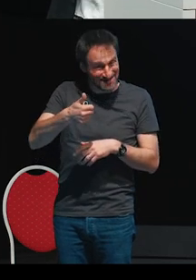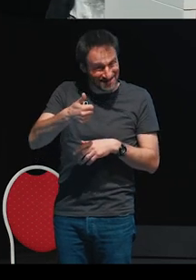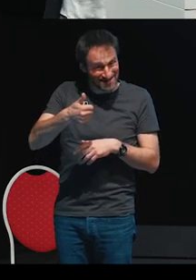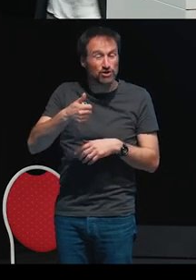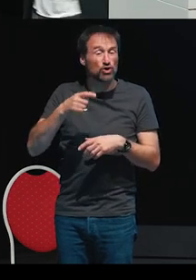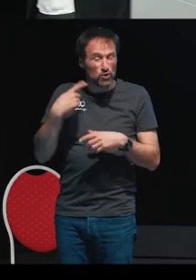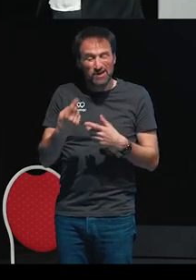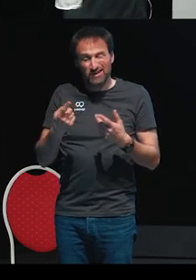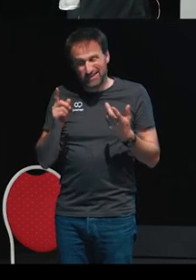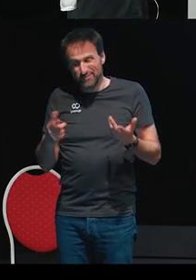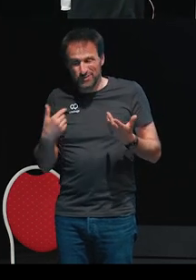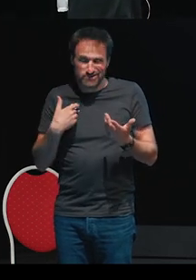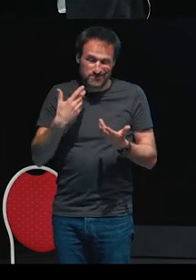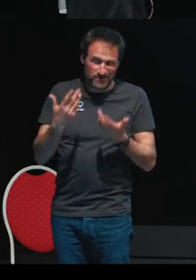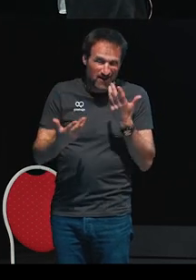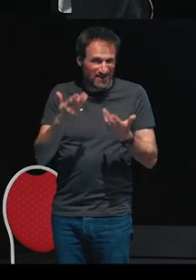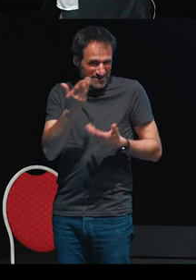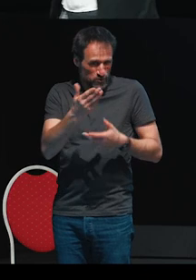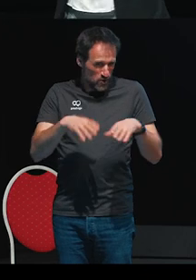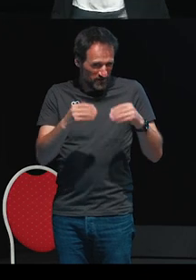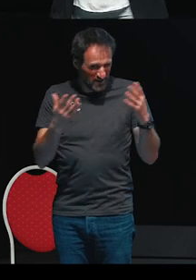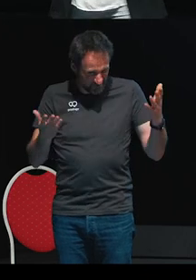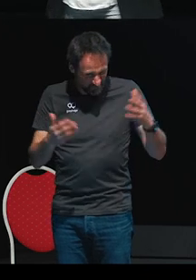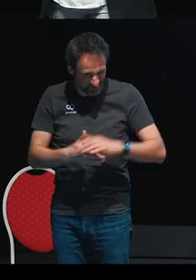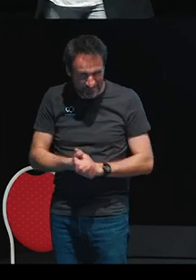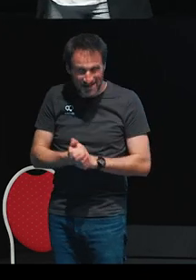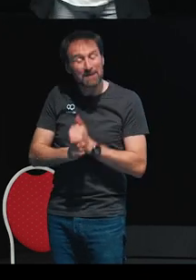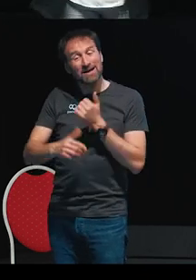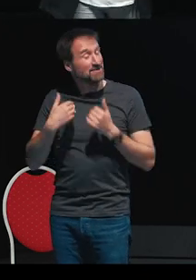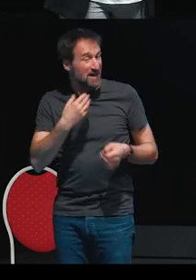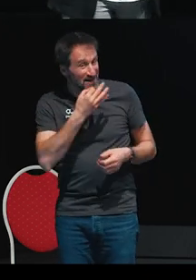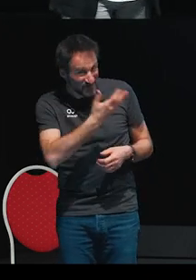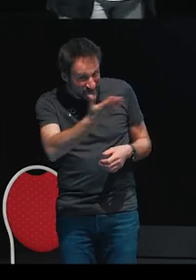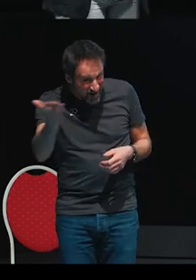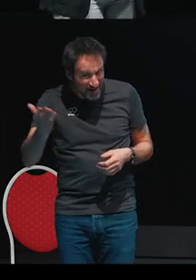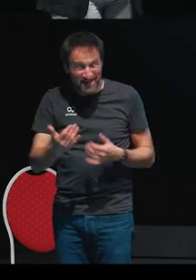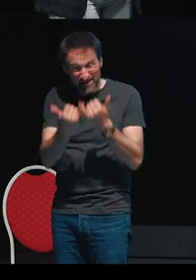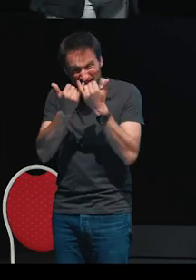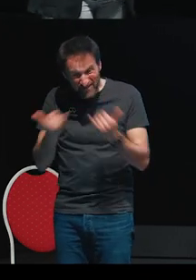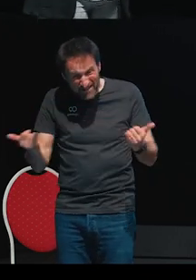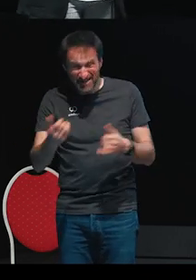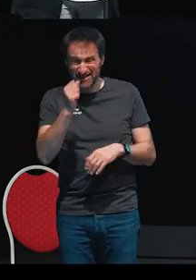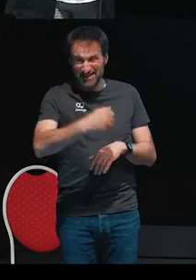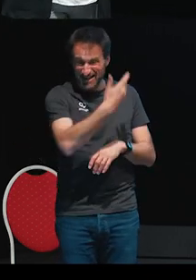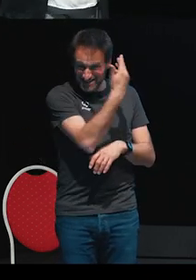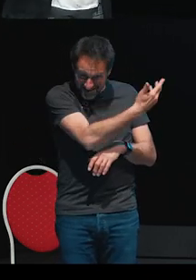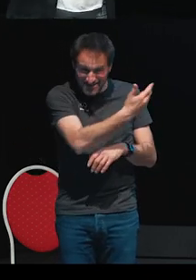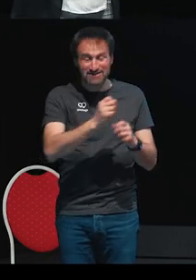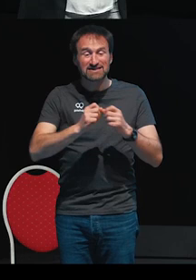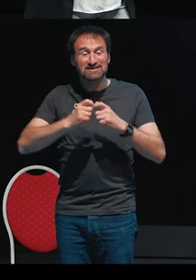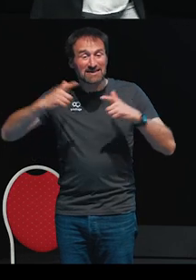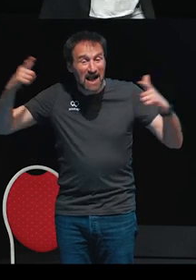with something like this. And my question to you is how this is going to